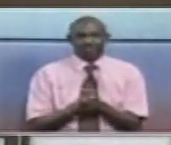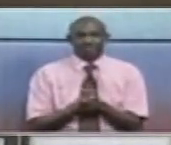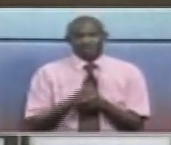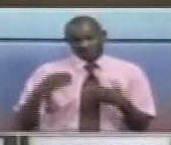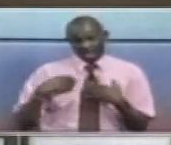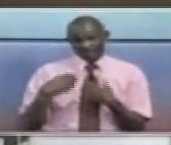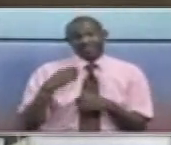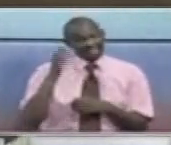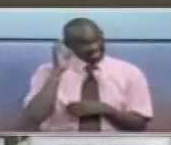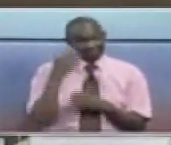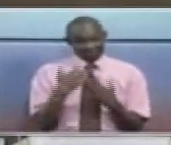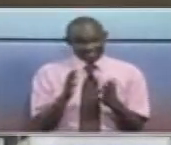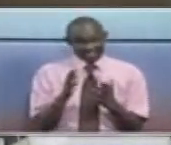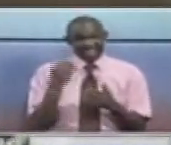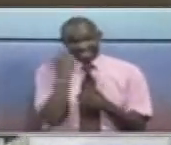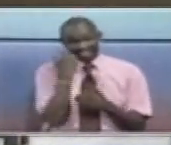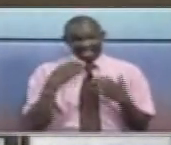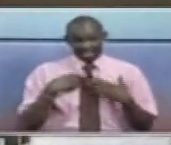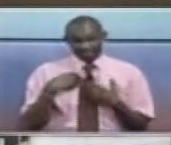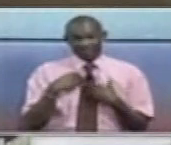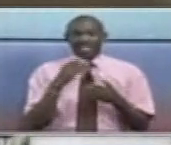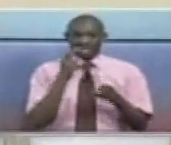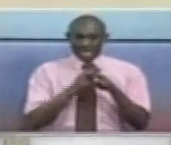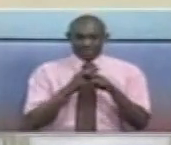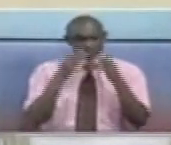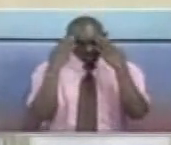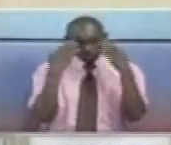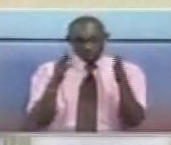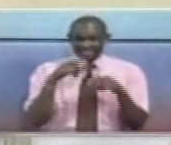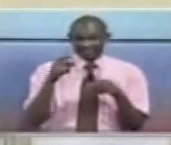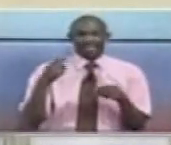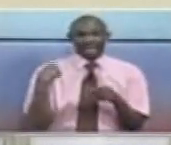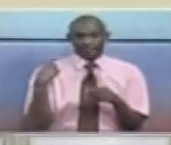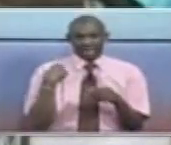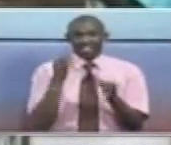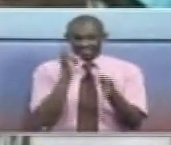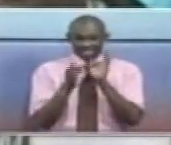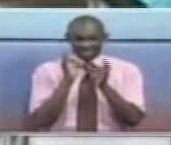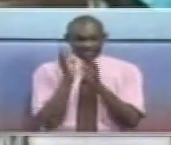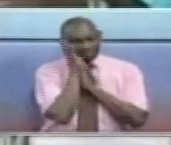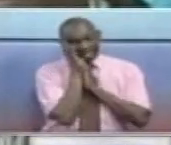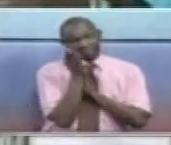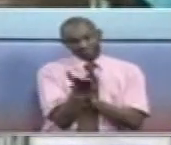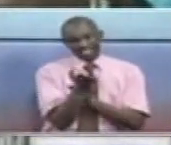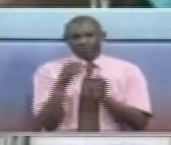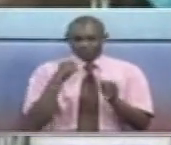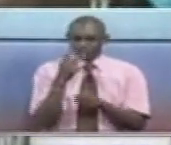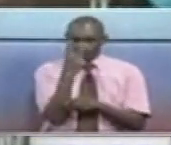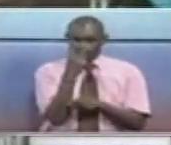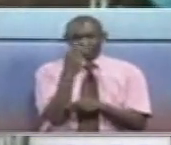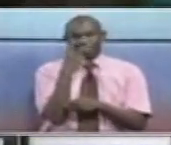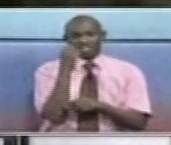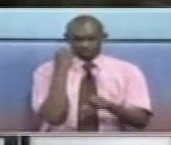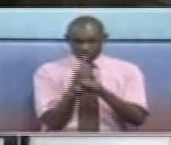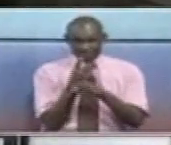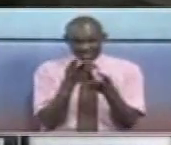You heard right. The patient is identified as unknown. She occupies bed number 33. She has been here since 2012 when she